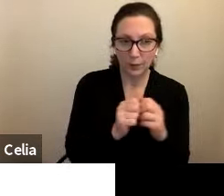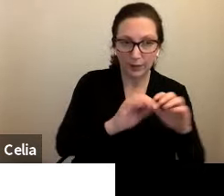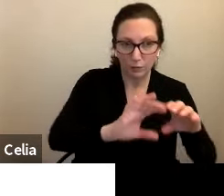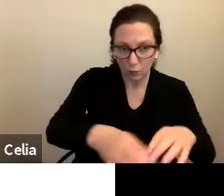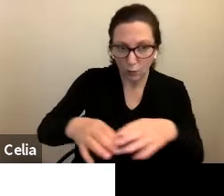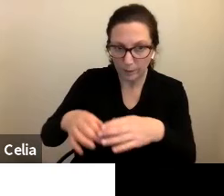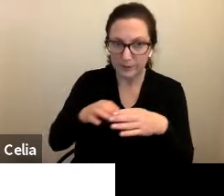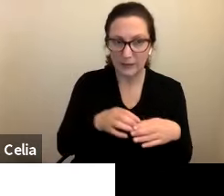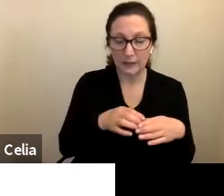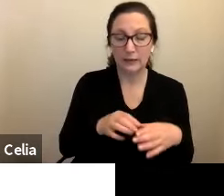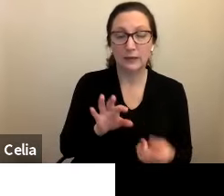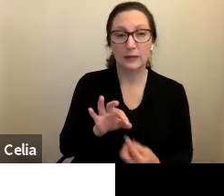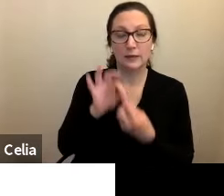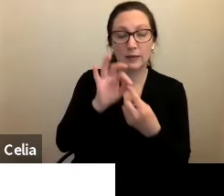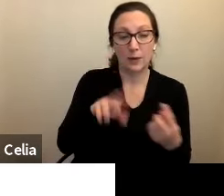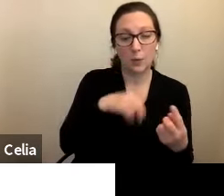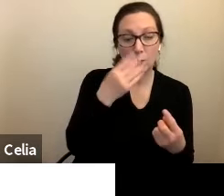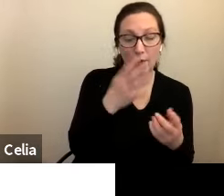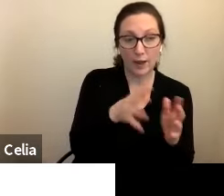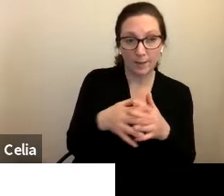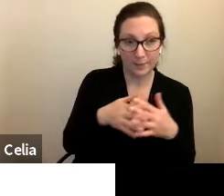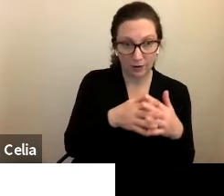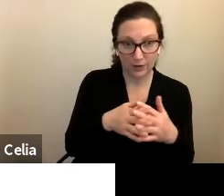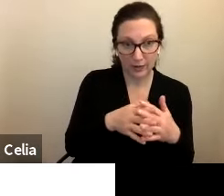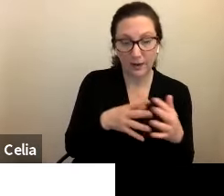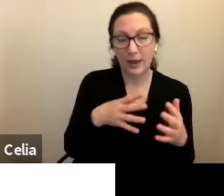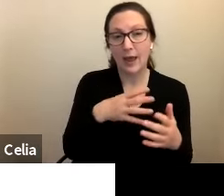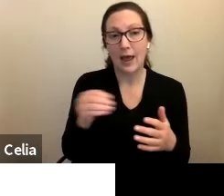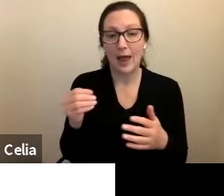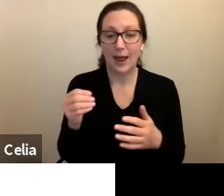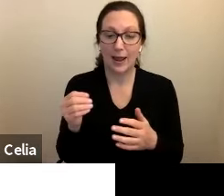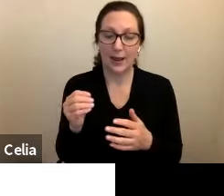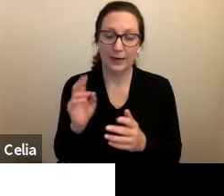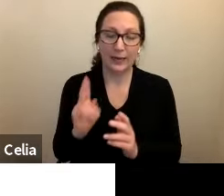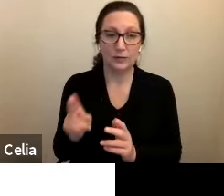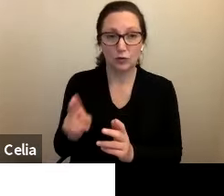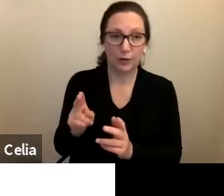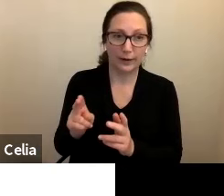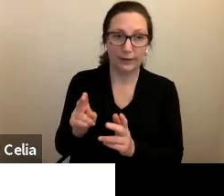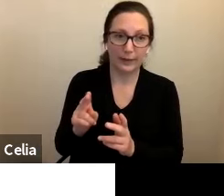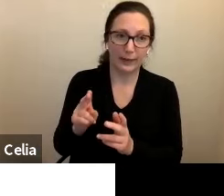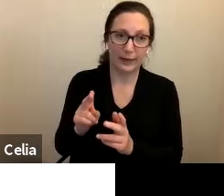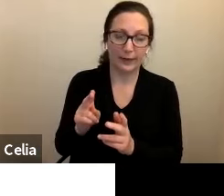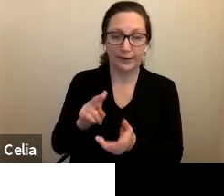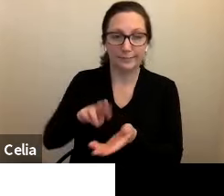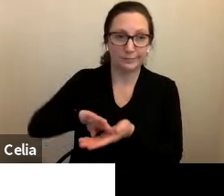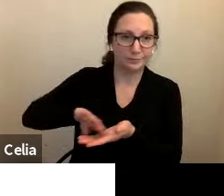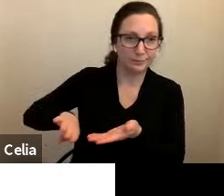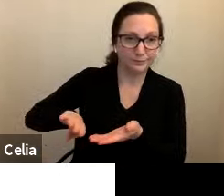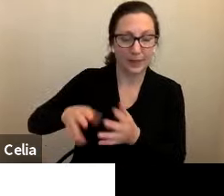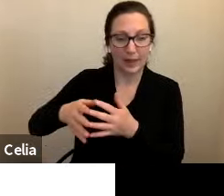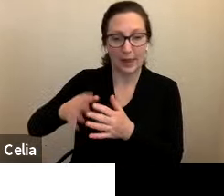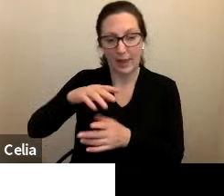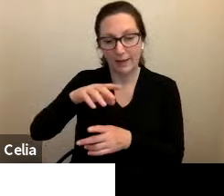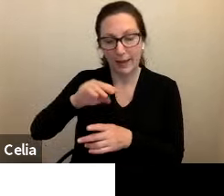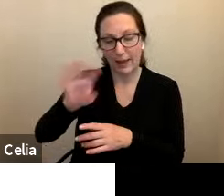between white Americans and historically marginalized African-American and